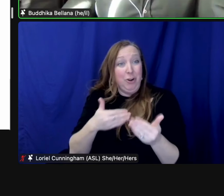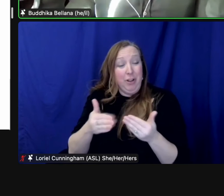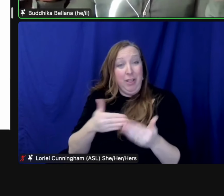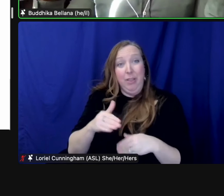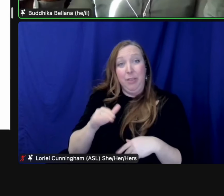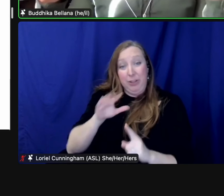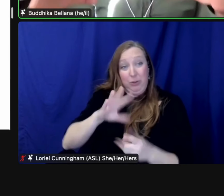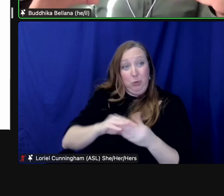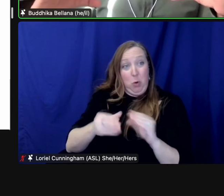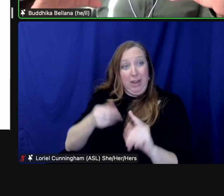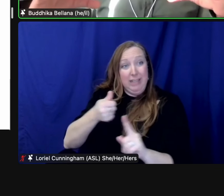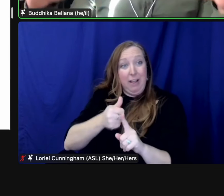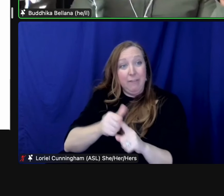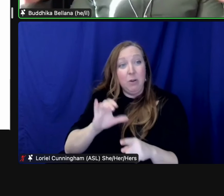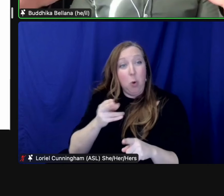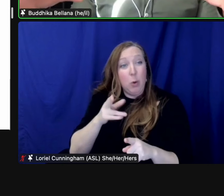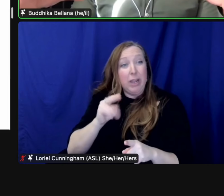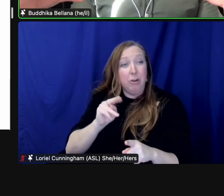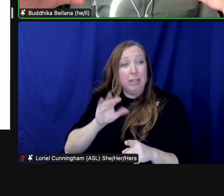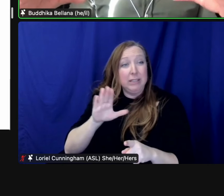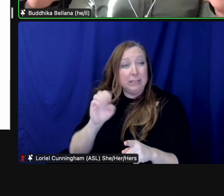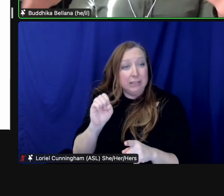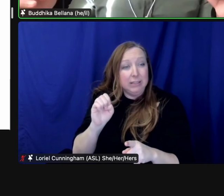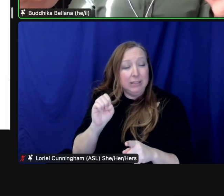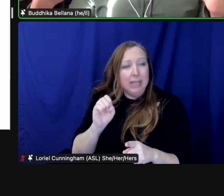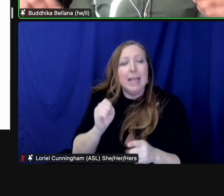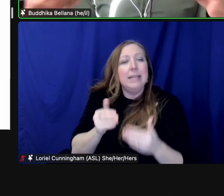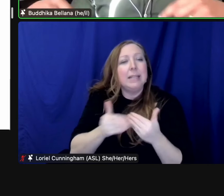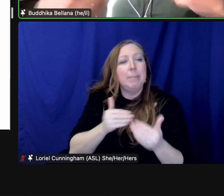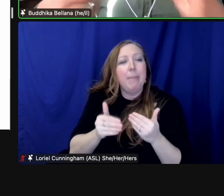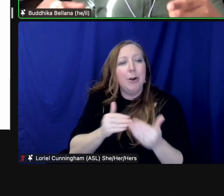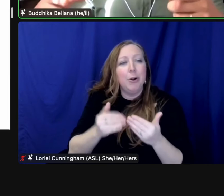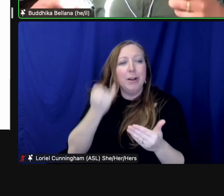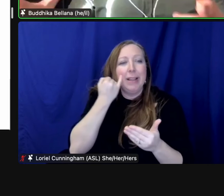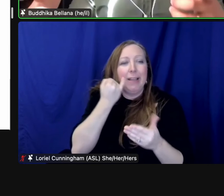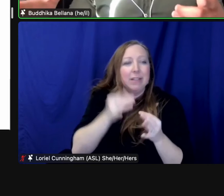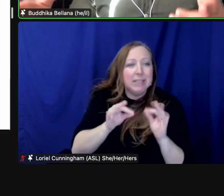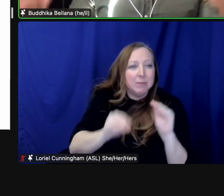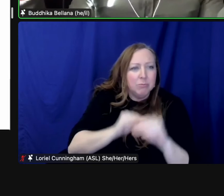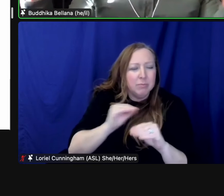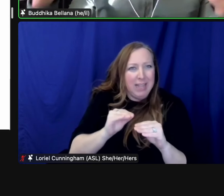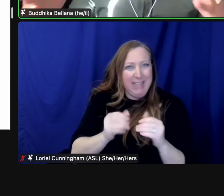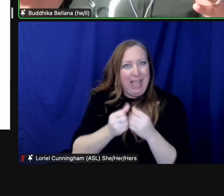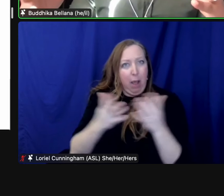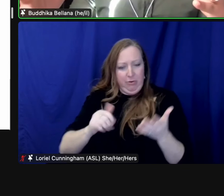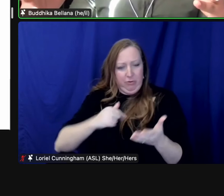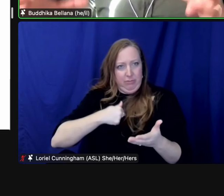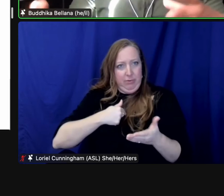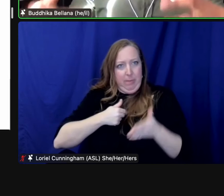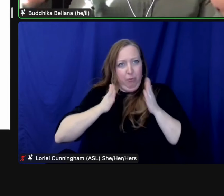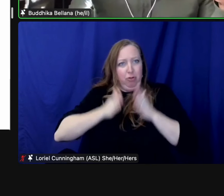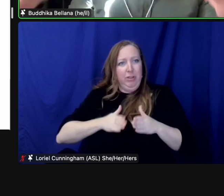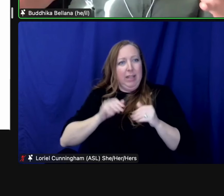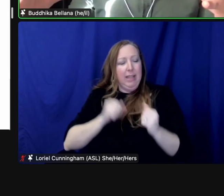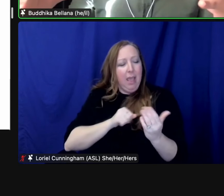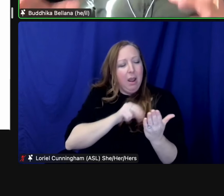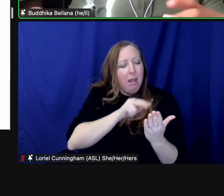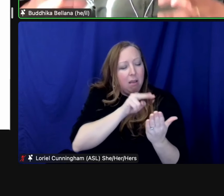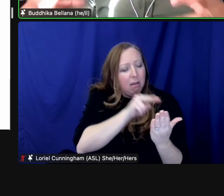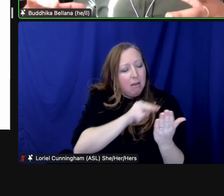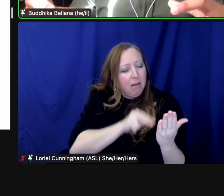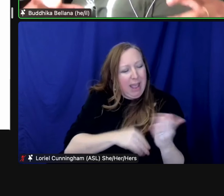the input is coherent objectively, but it's the extent to which you as an individual were able to take that input and make